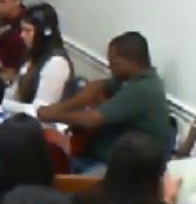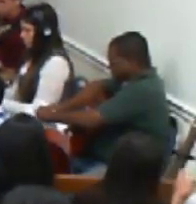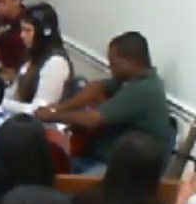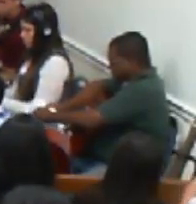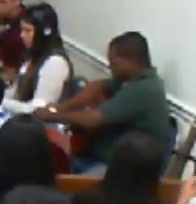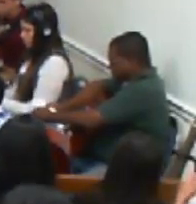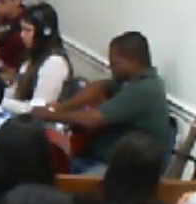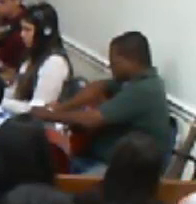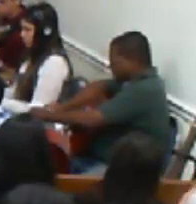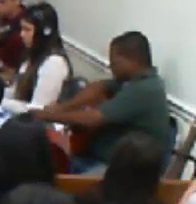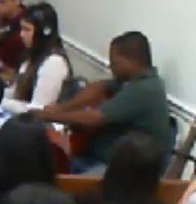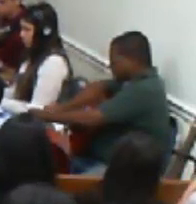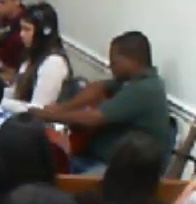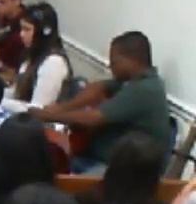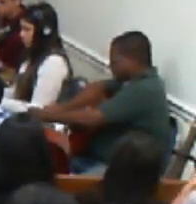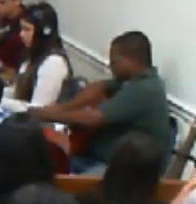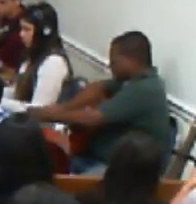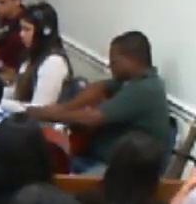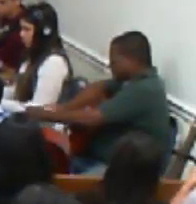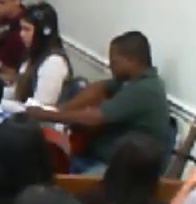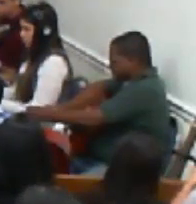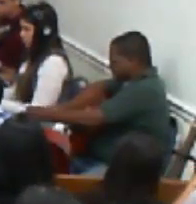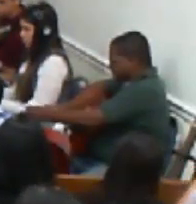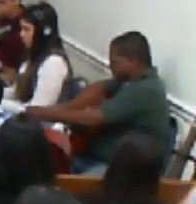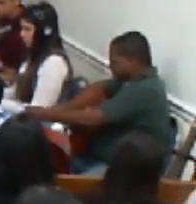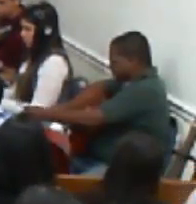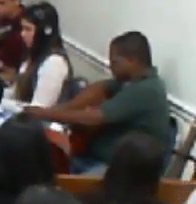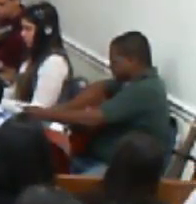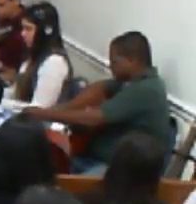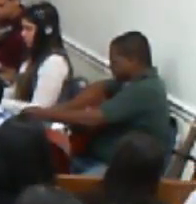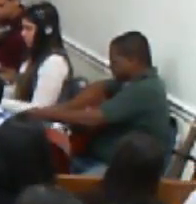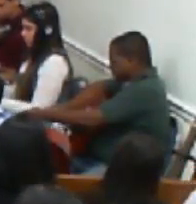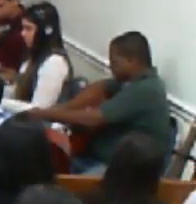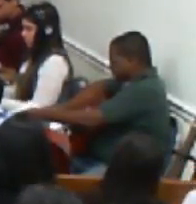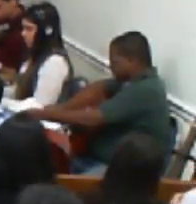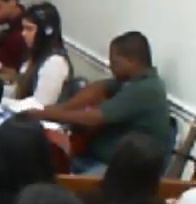to go to heaven. We praise You for everything in the name of Jesus. Amen.